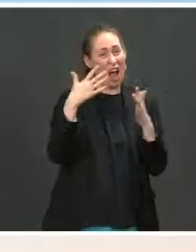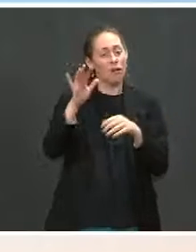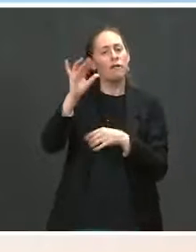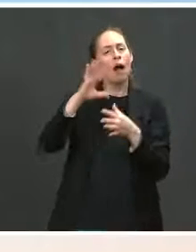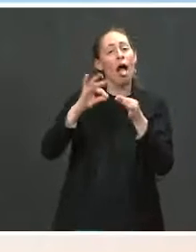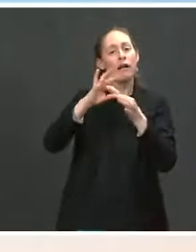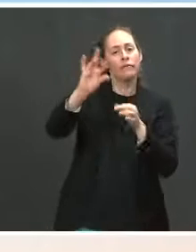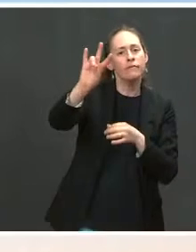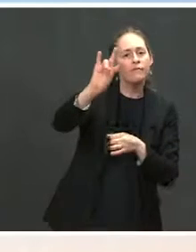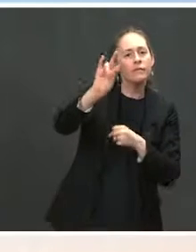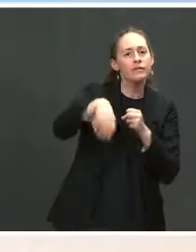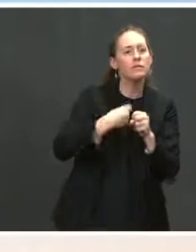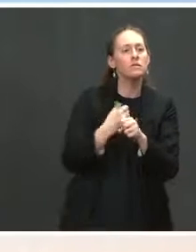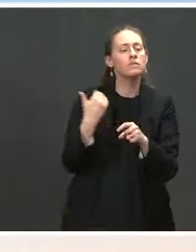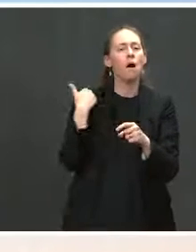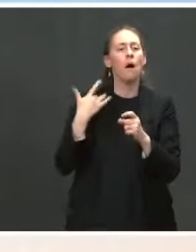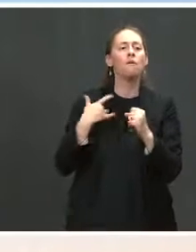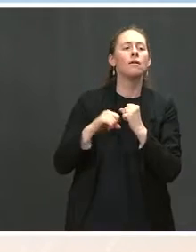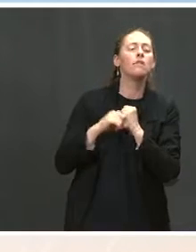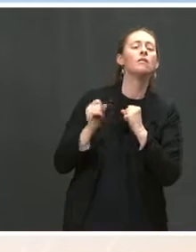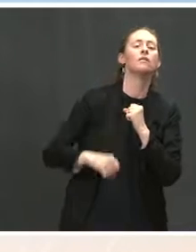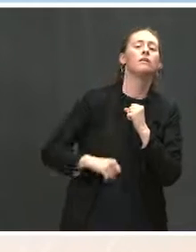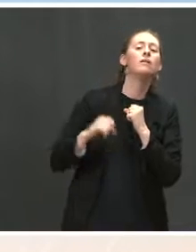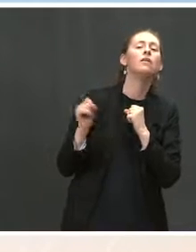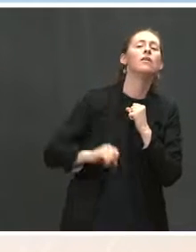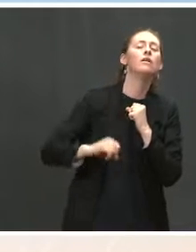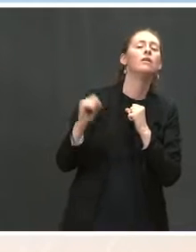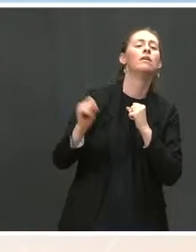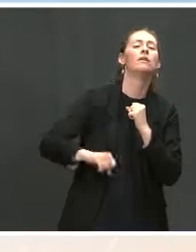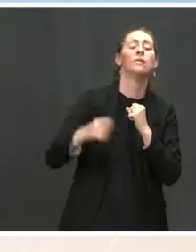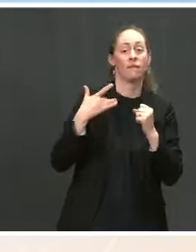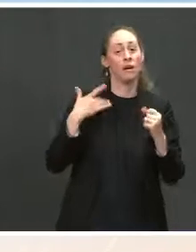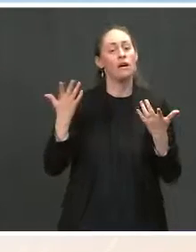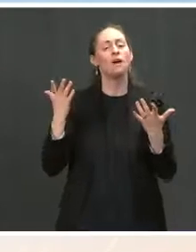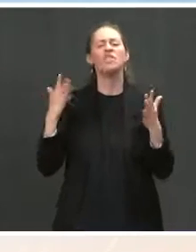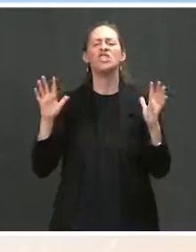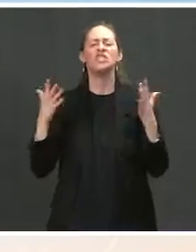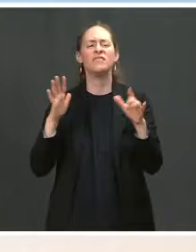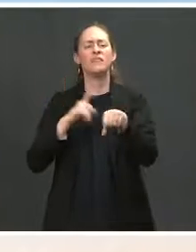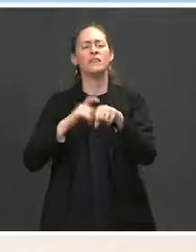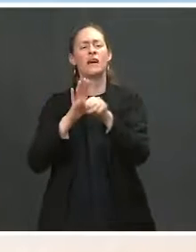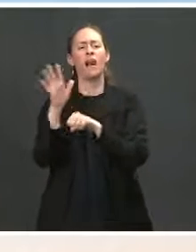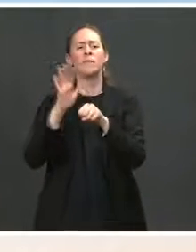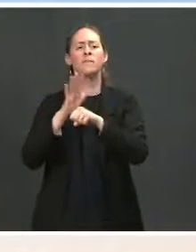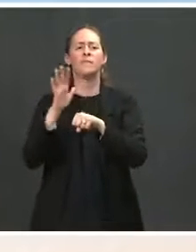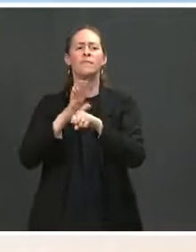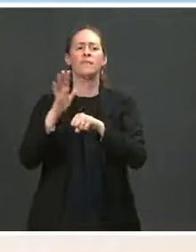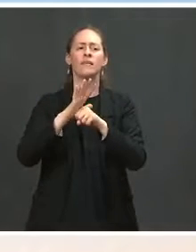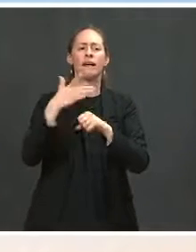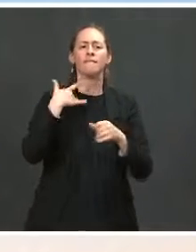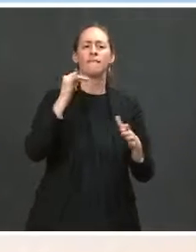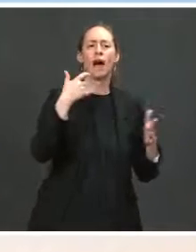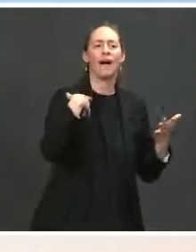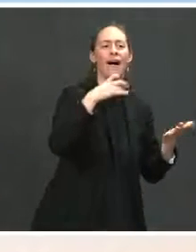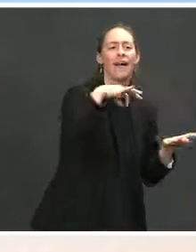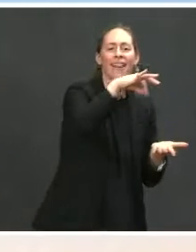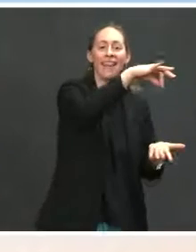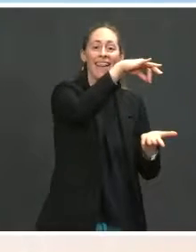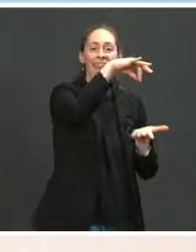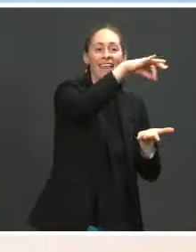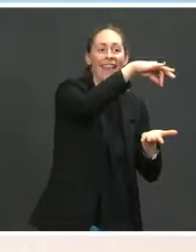just believes that we can't have American troops as bargaining chips. Now is the time to get out. So in terms of the Taliban's